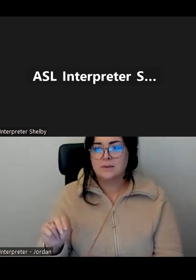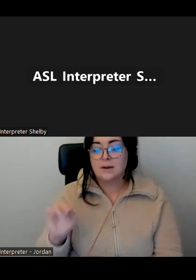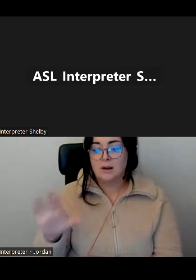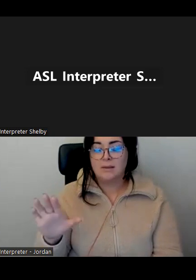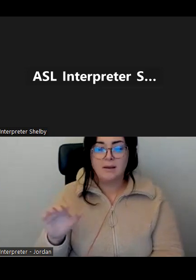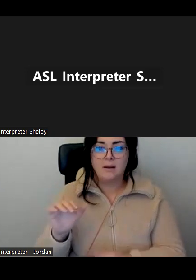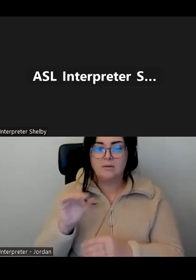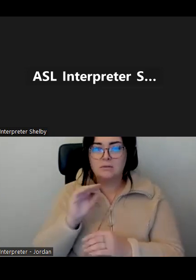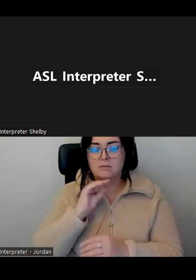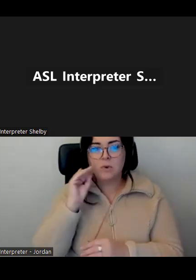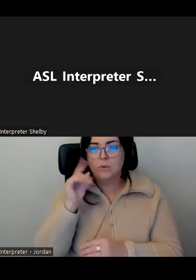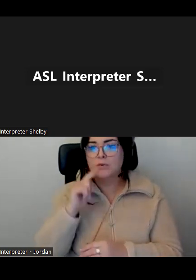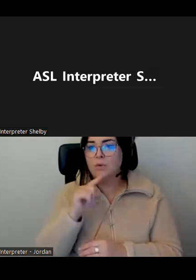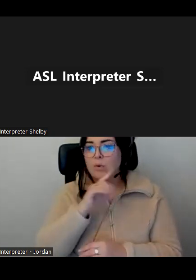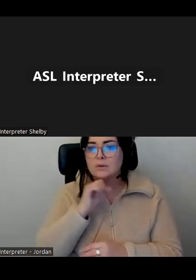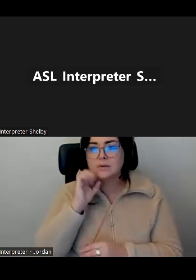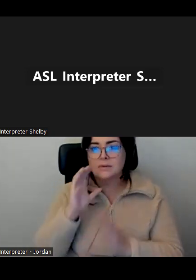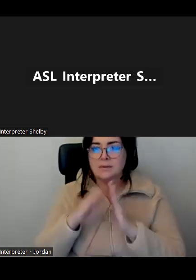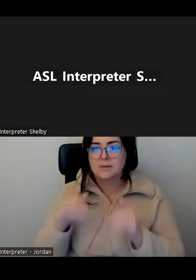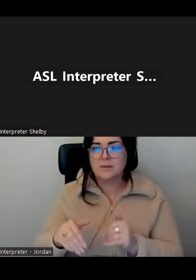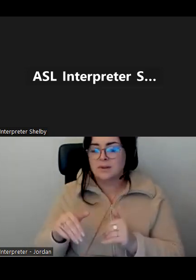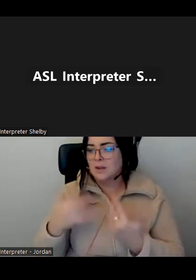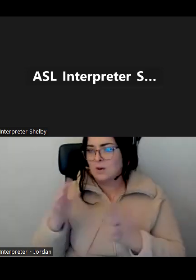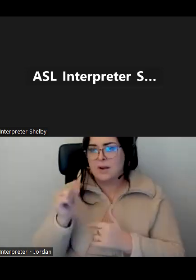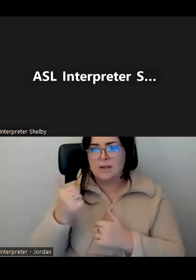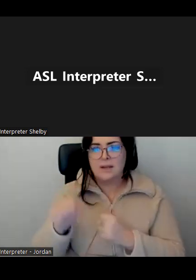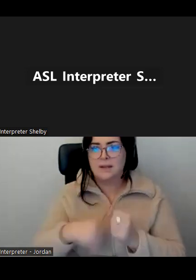years ahead of where we are now. I'm thinking